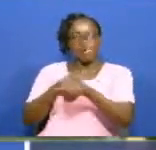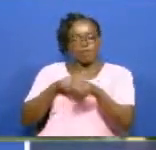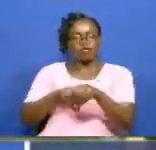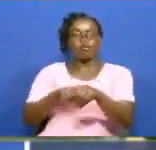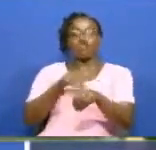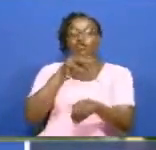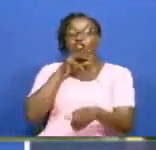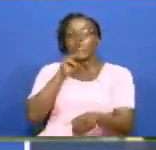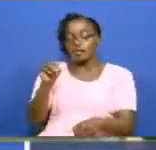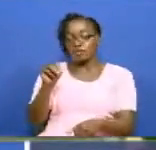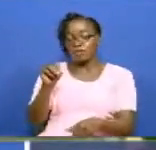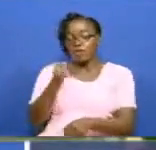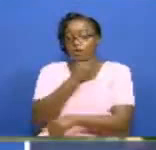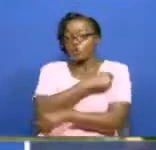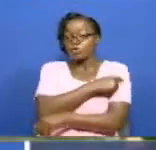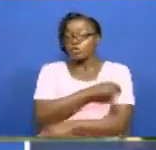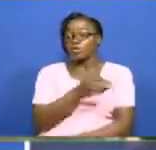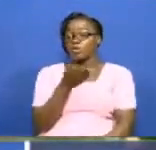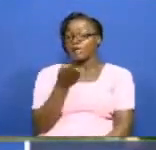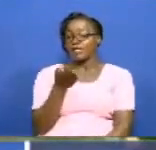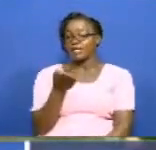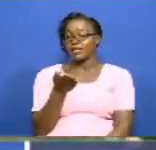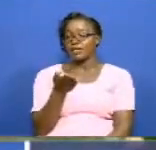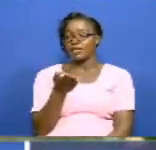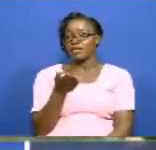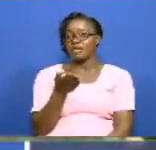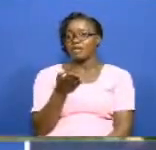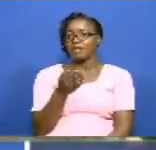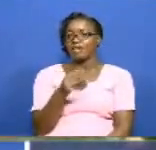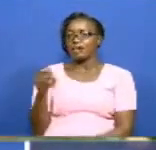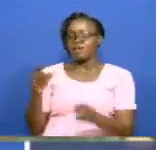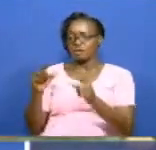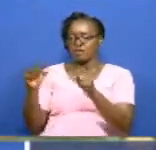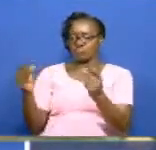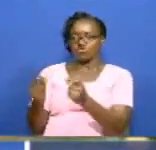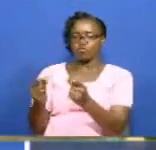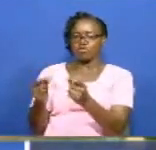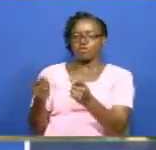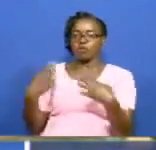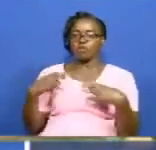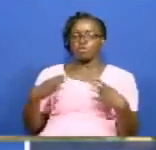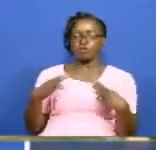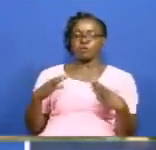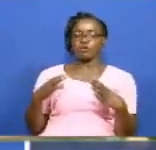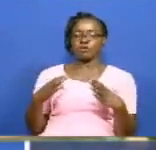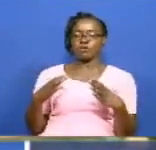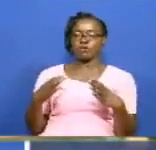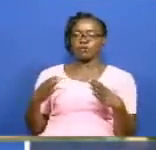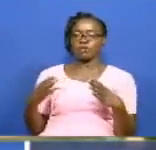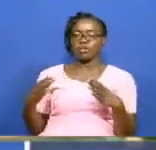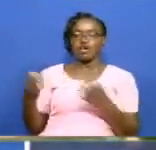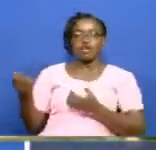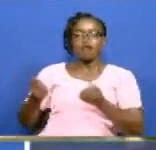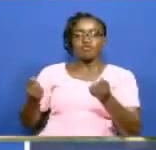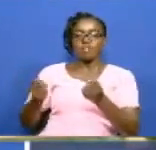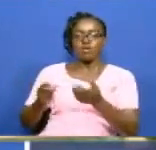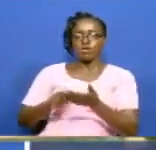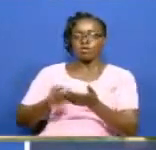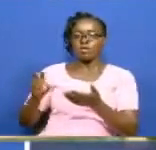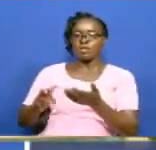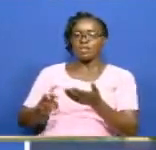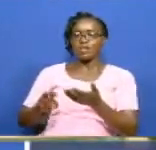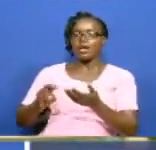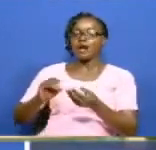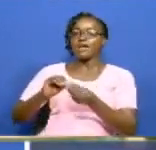accompanying him to the clinic, another group of people came out of a vehicle of registration